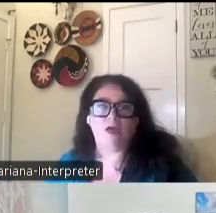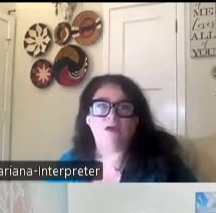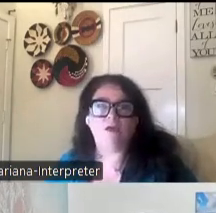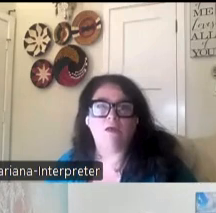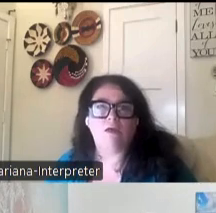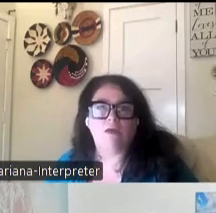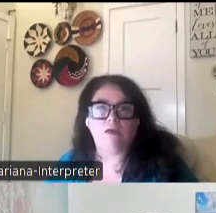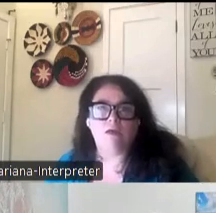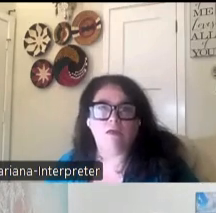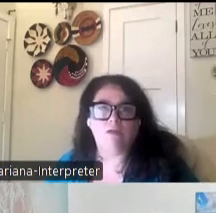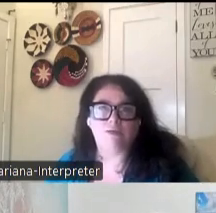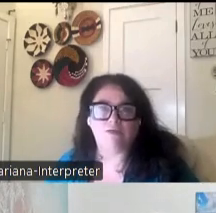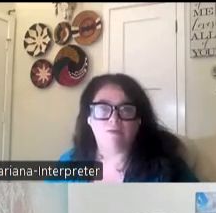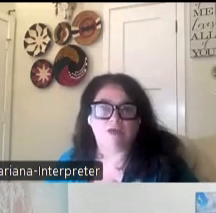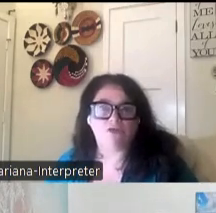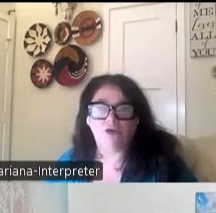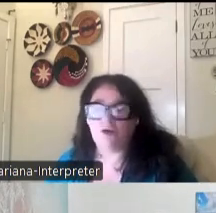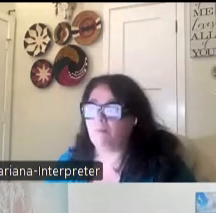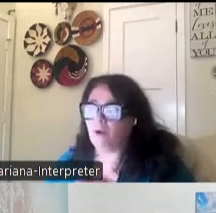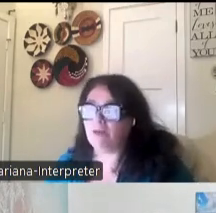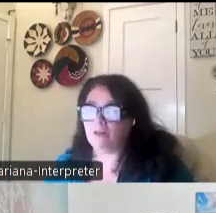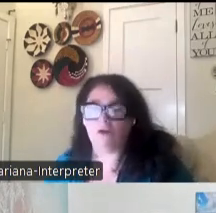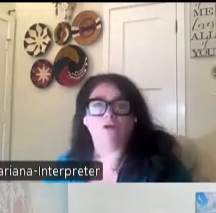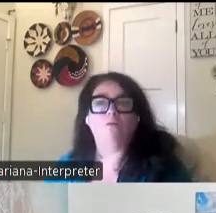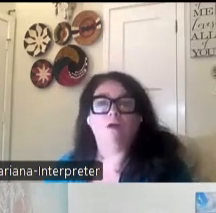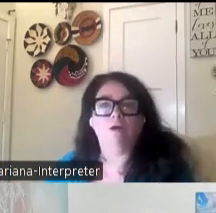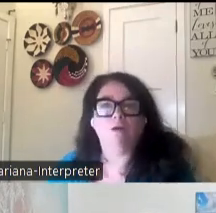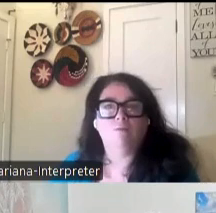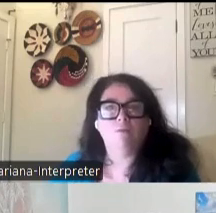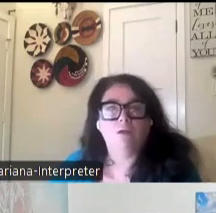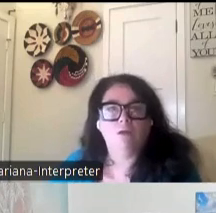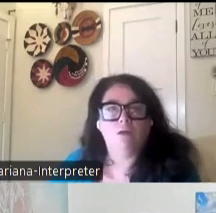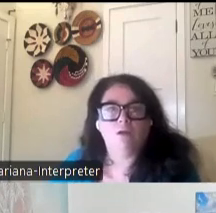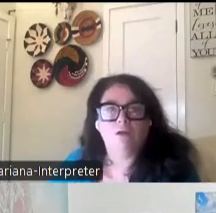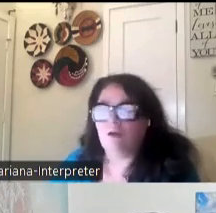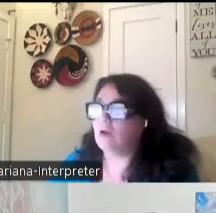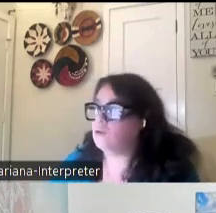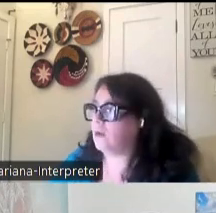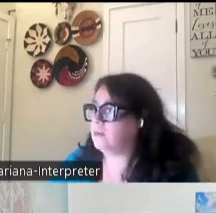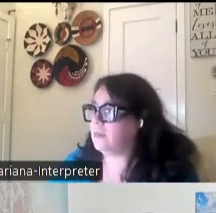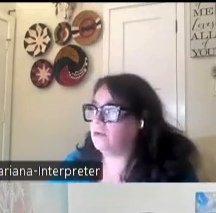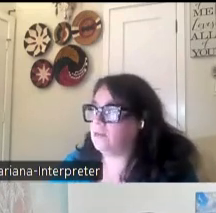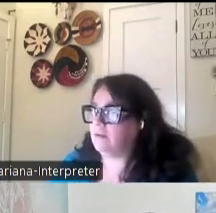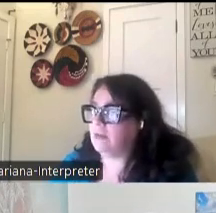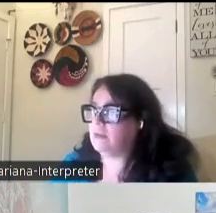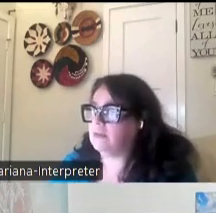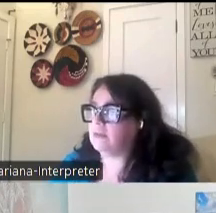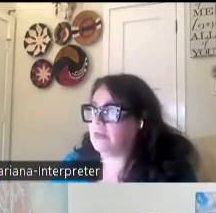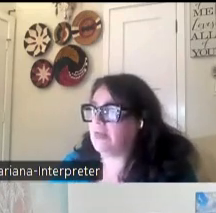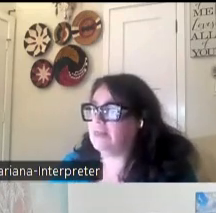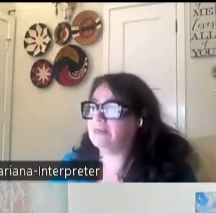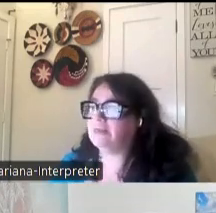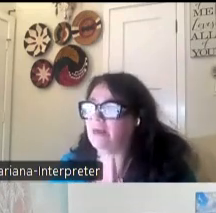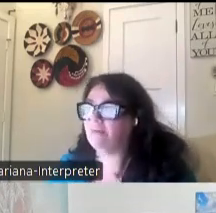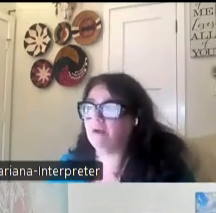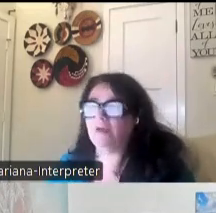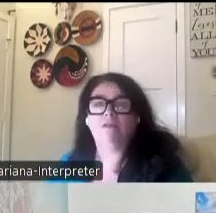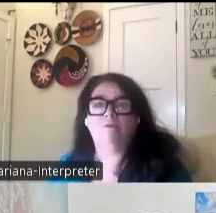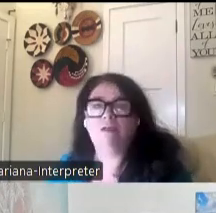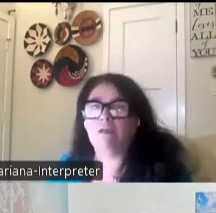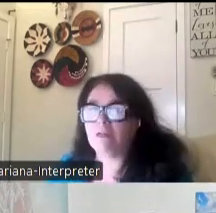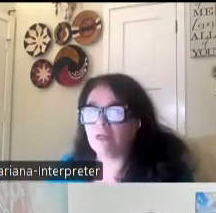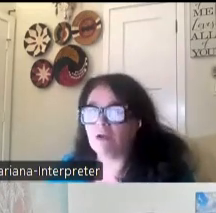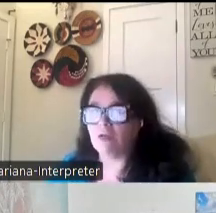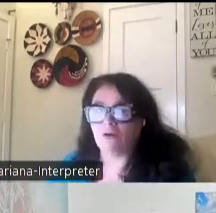of a surprise, I think, to a lot of folks when I show them this chart. Again, I updated this all the way through December of 2024, so just 2